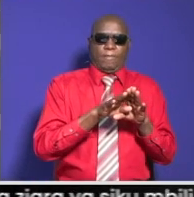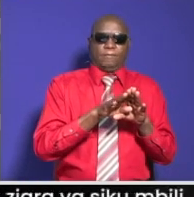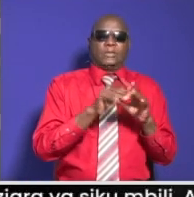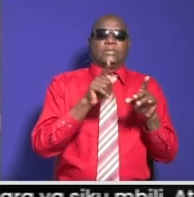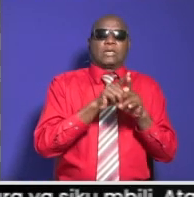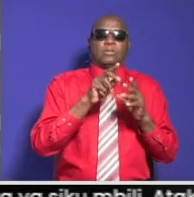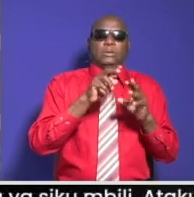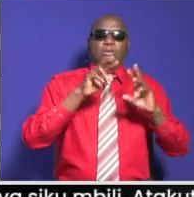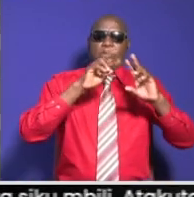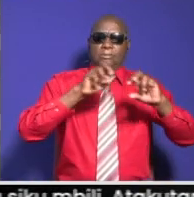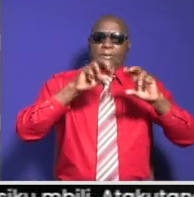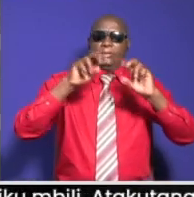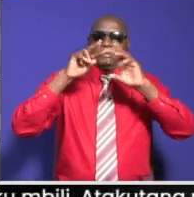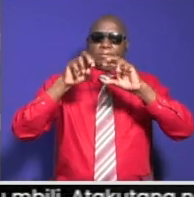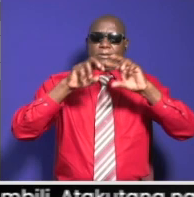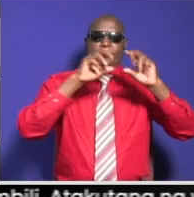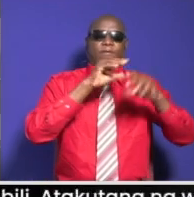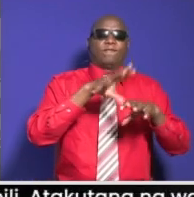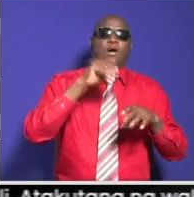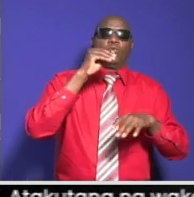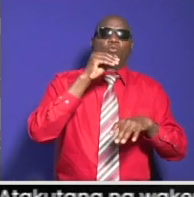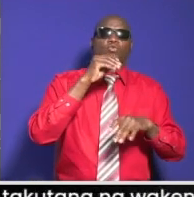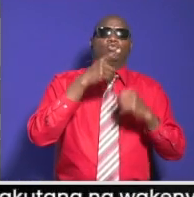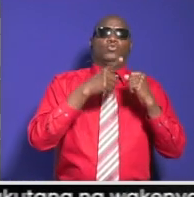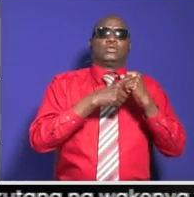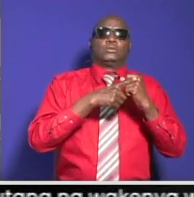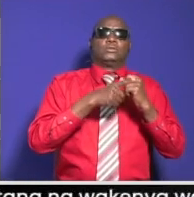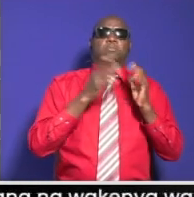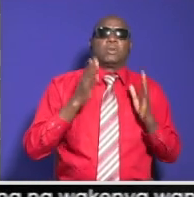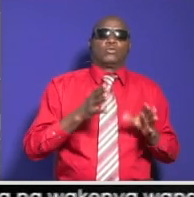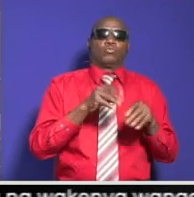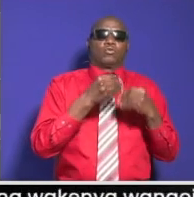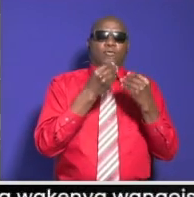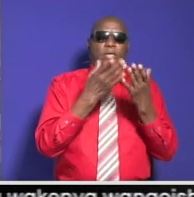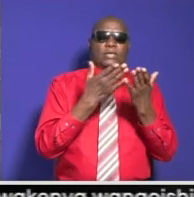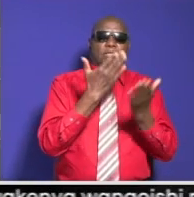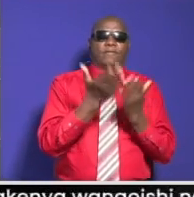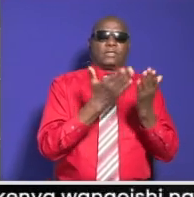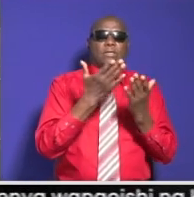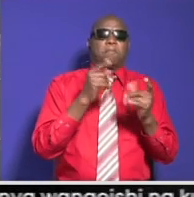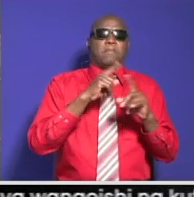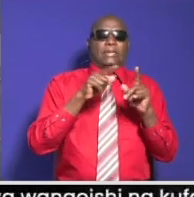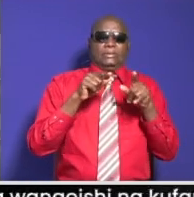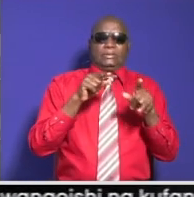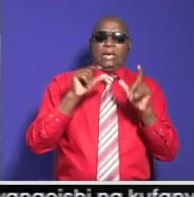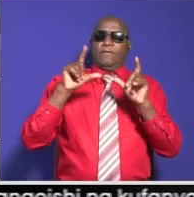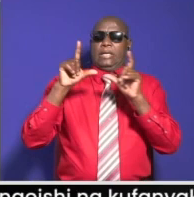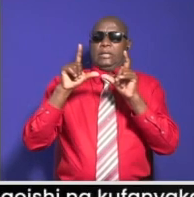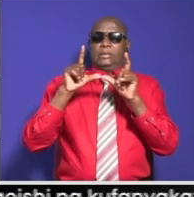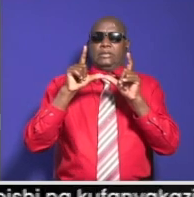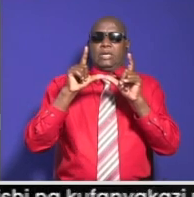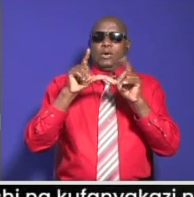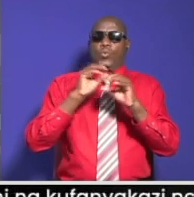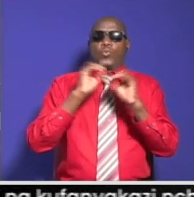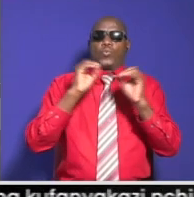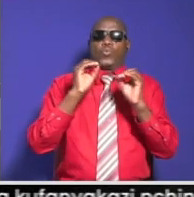inspected, we found 6 persons who are providing services, and they are neither registered or licensed to provide